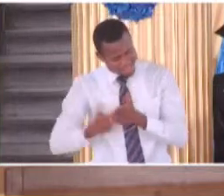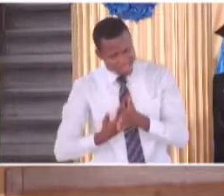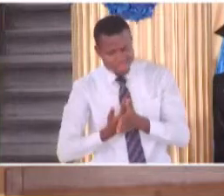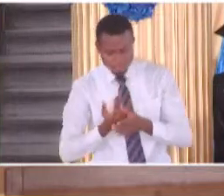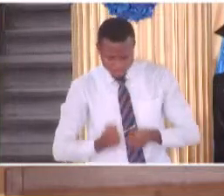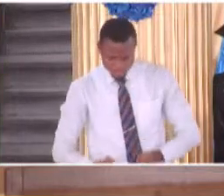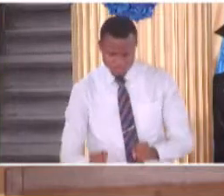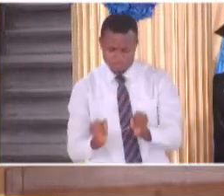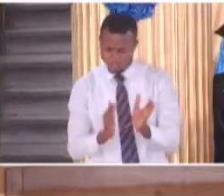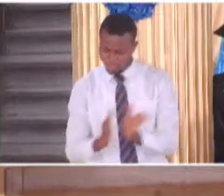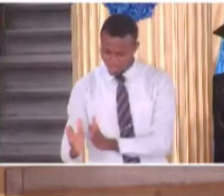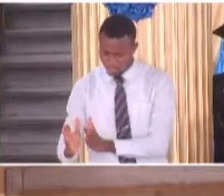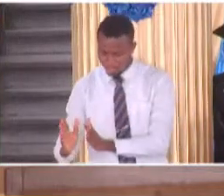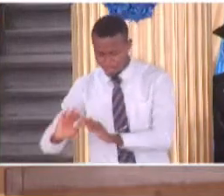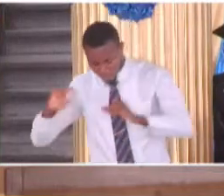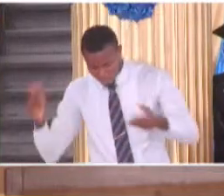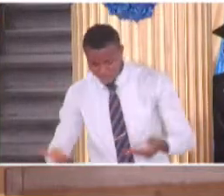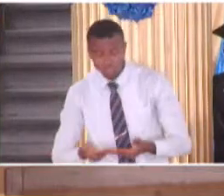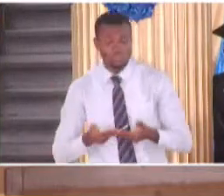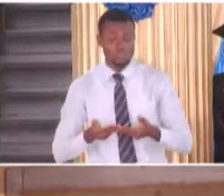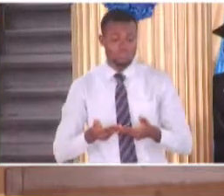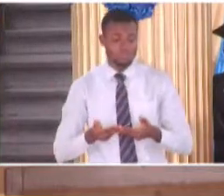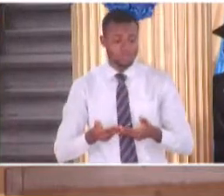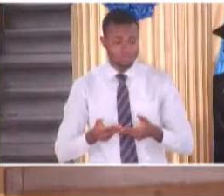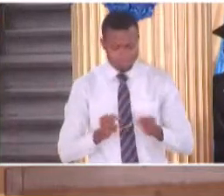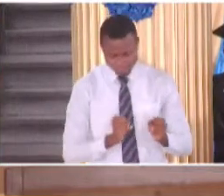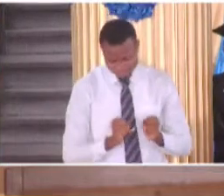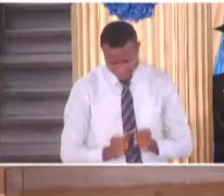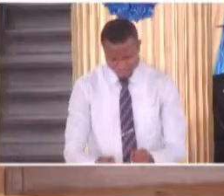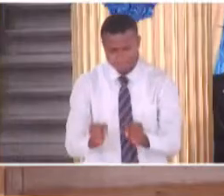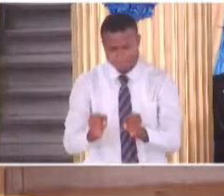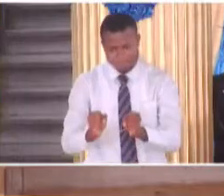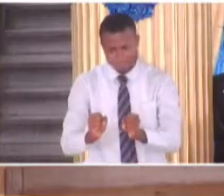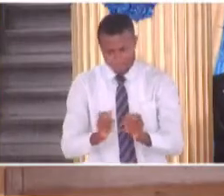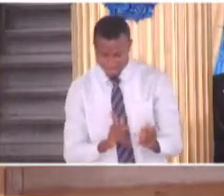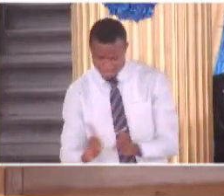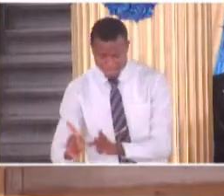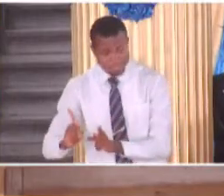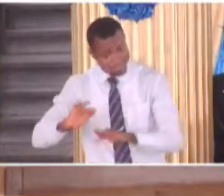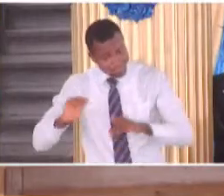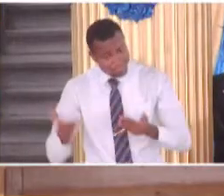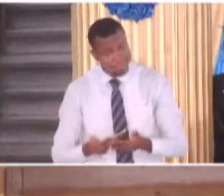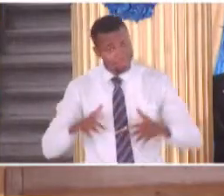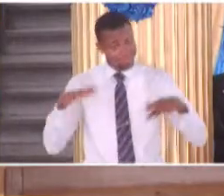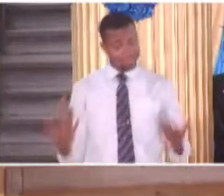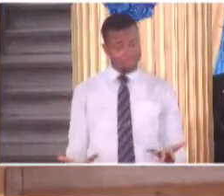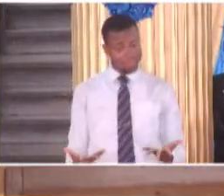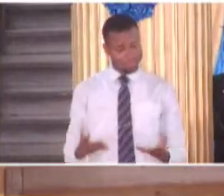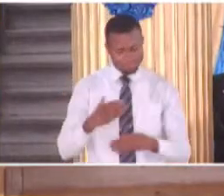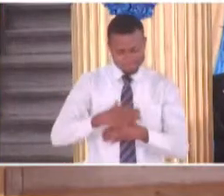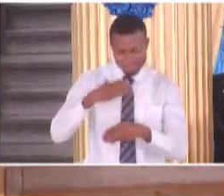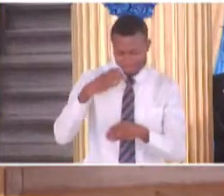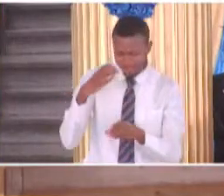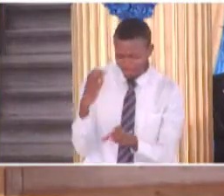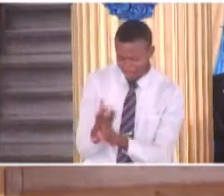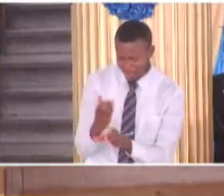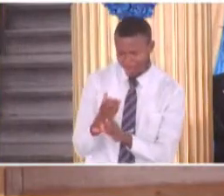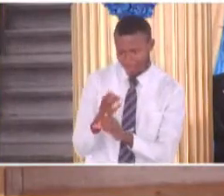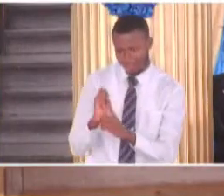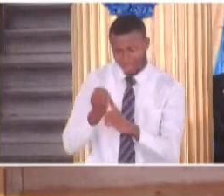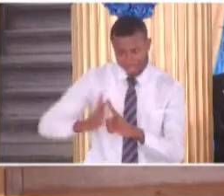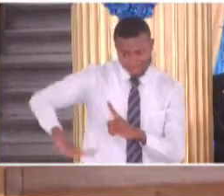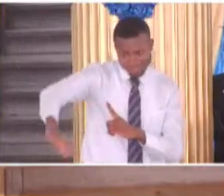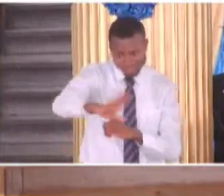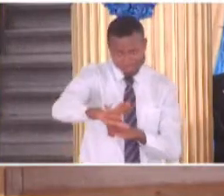was launched. The strategic plan prioritizes the creation of an environment that fosters